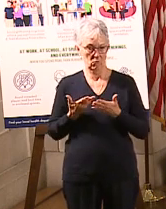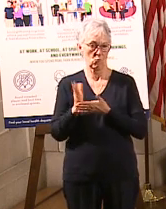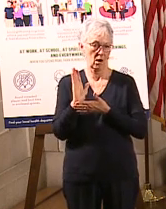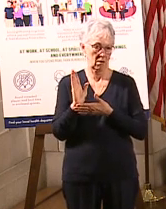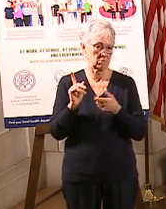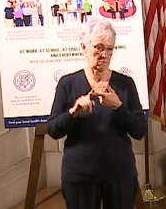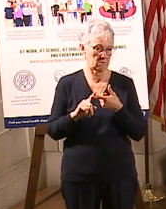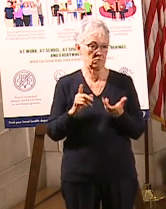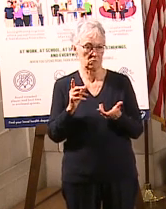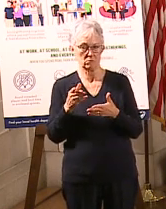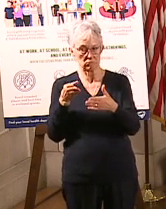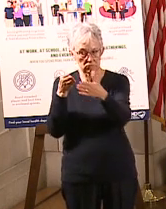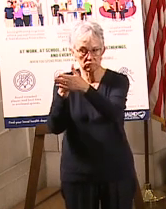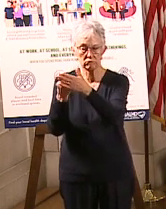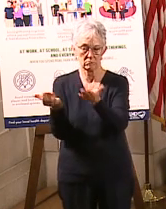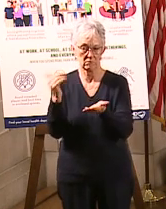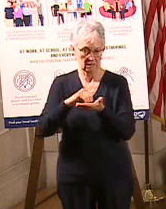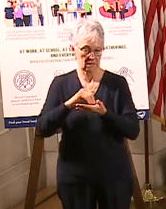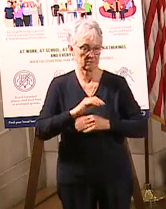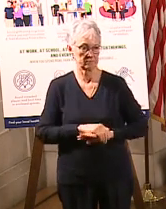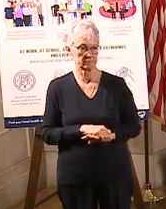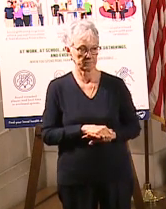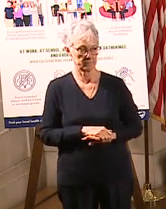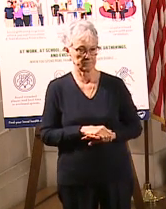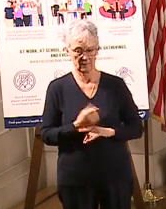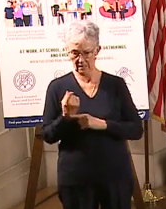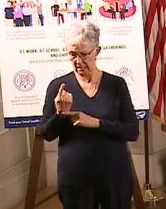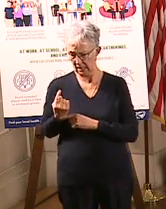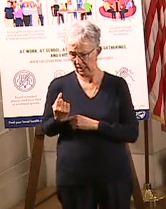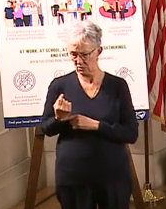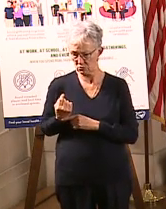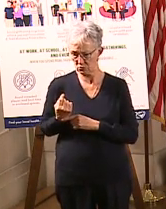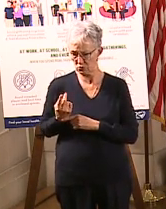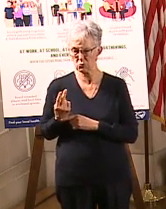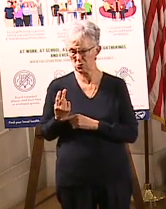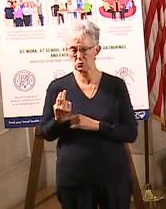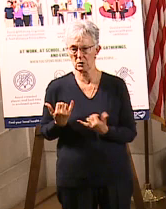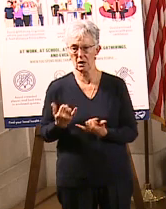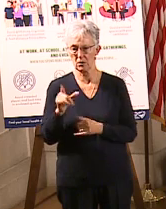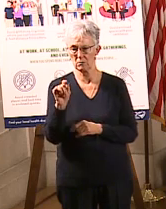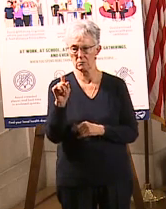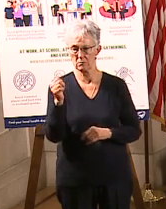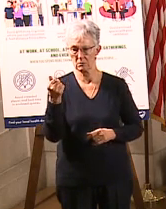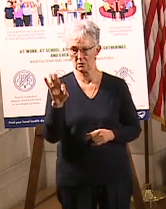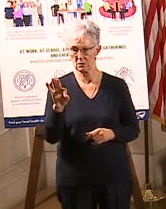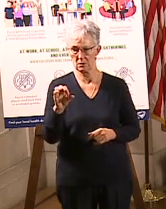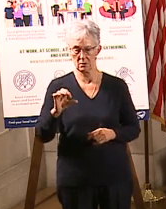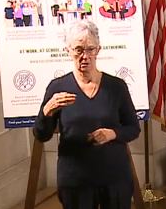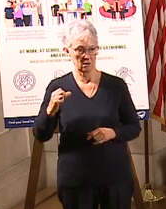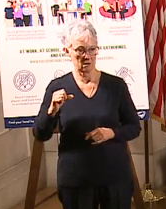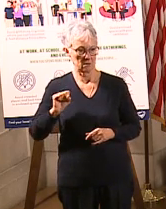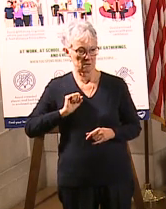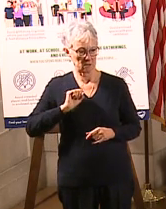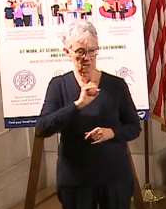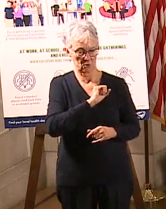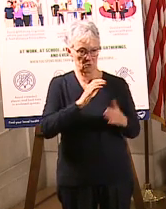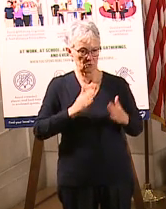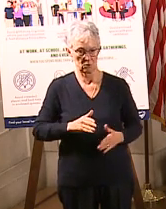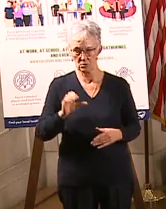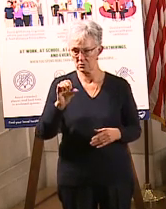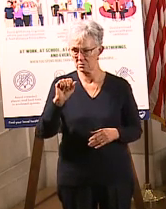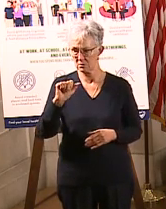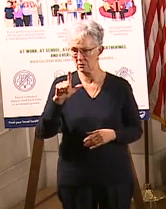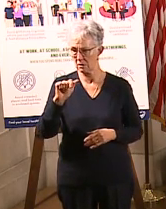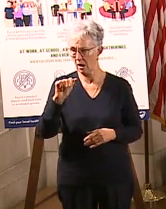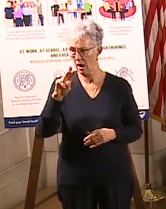trafficking. And then last year, or 2 years ago now, in 2019, Senator Slama brought LB 519, which had a number